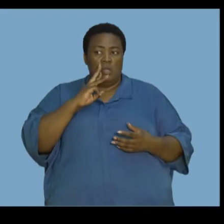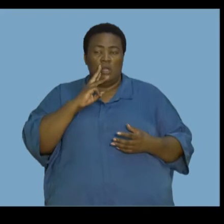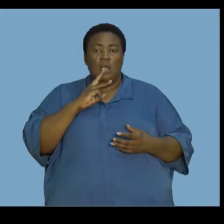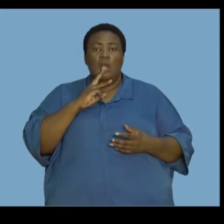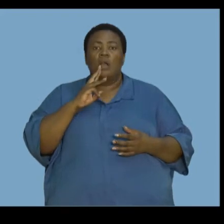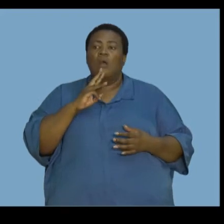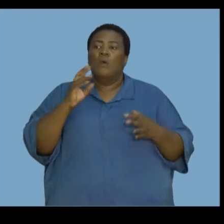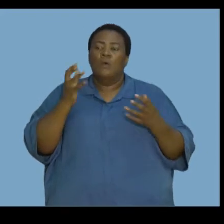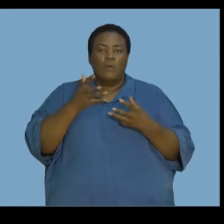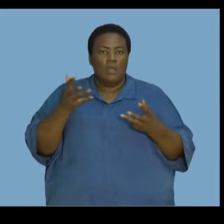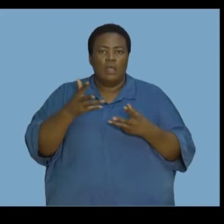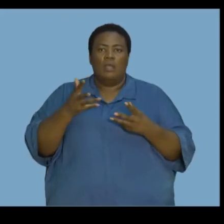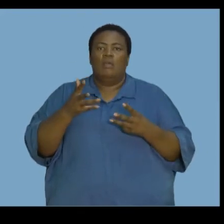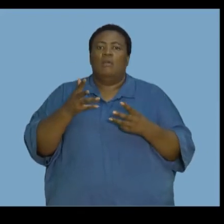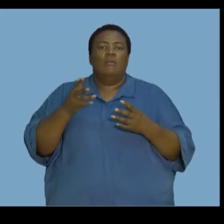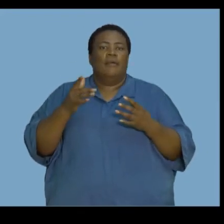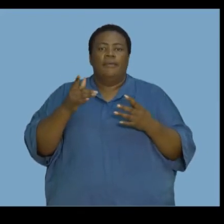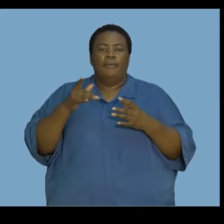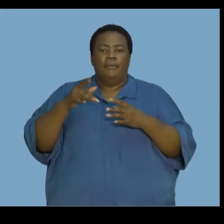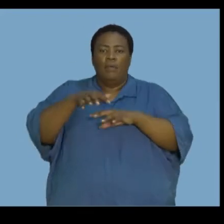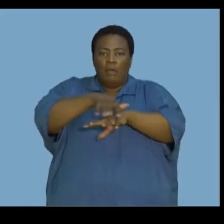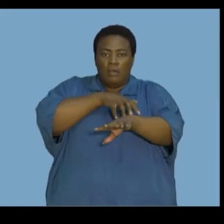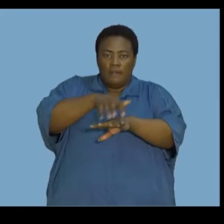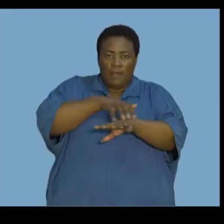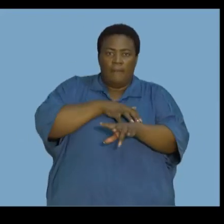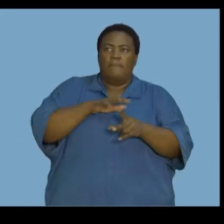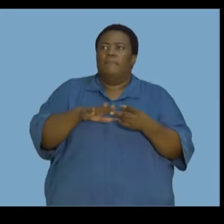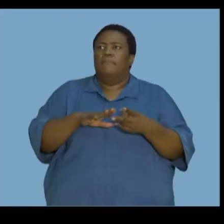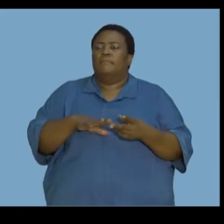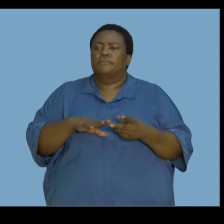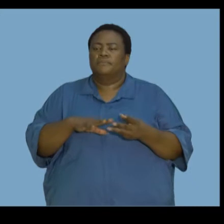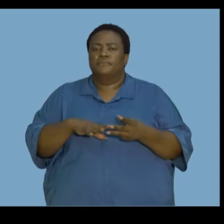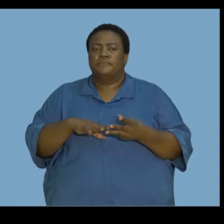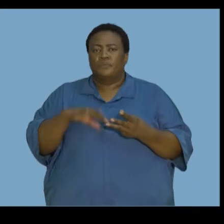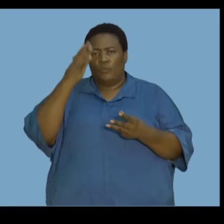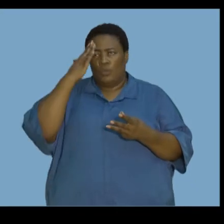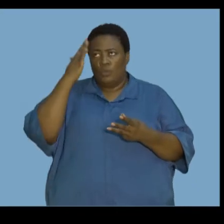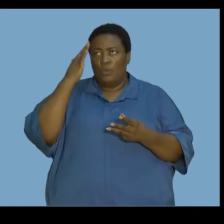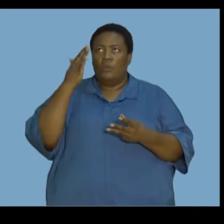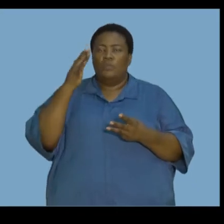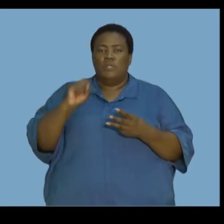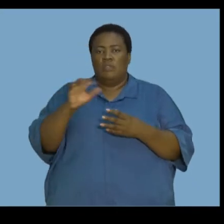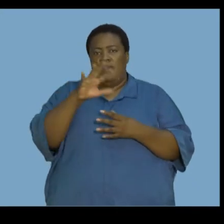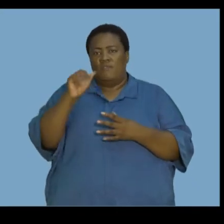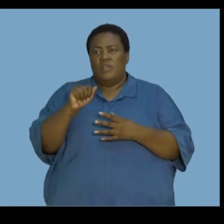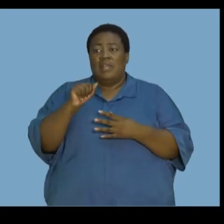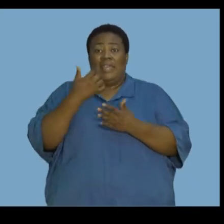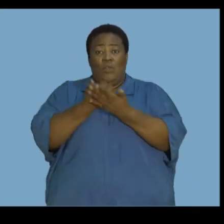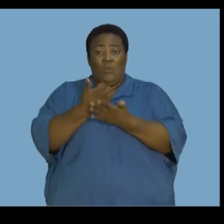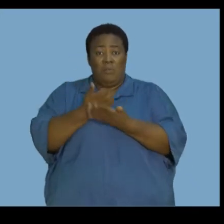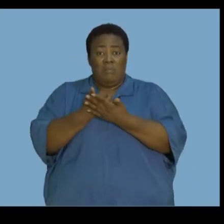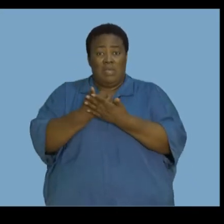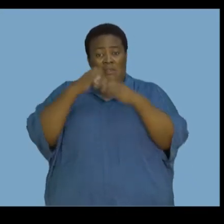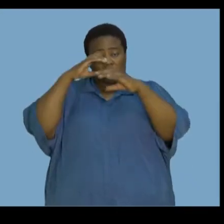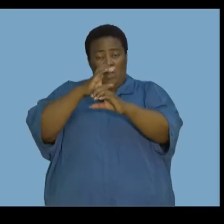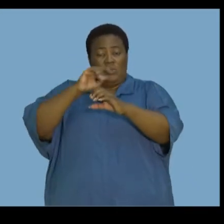use a lot of water on irrigation and our forestry. We know that South Africa's the economy is driven by mining and